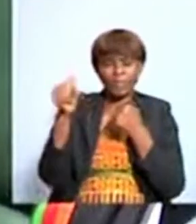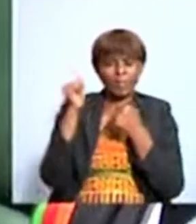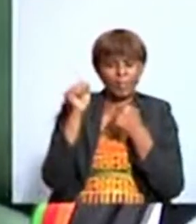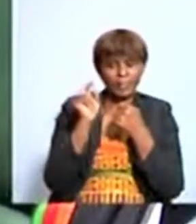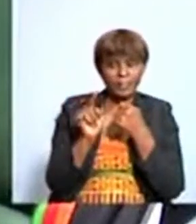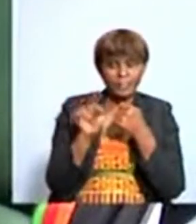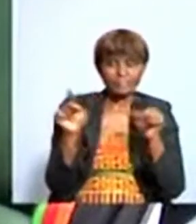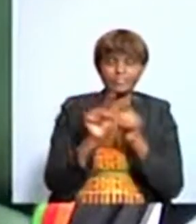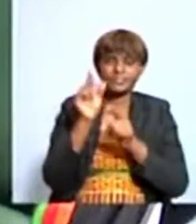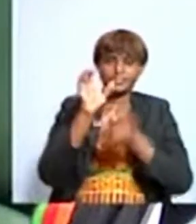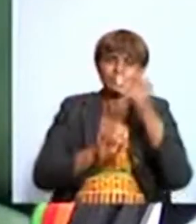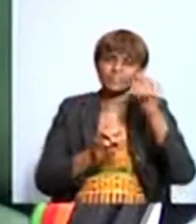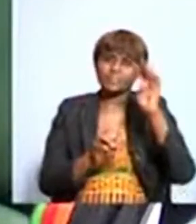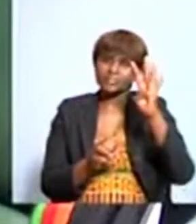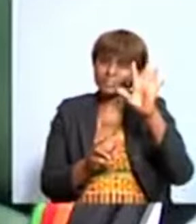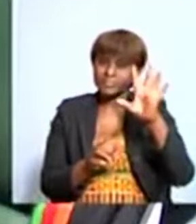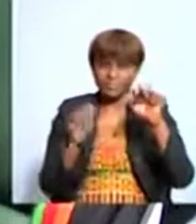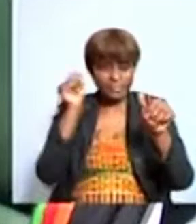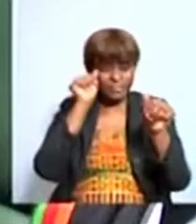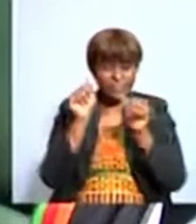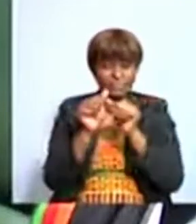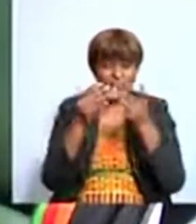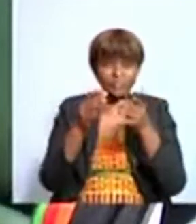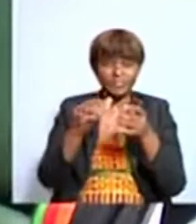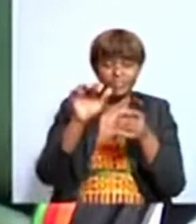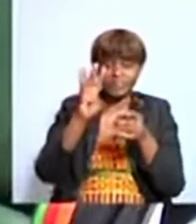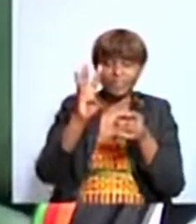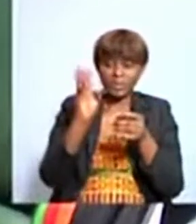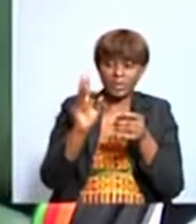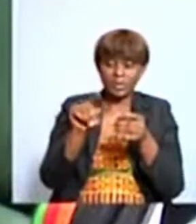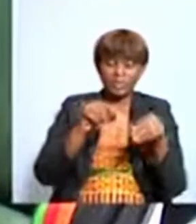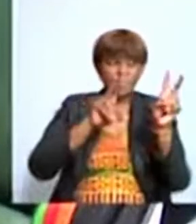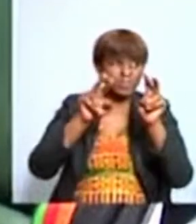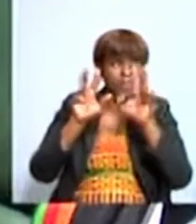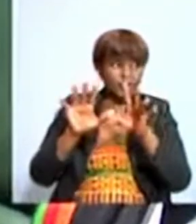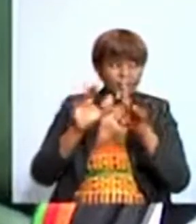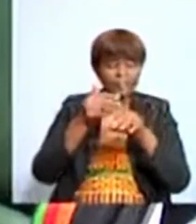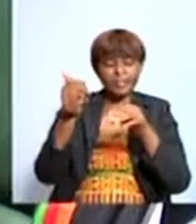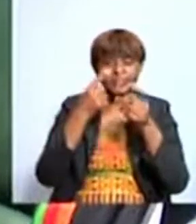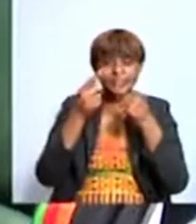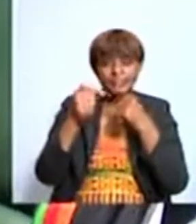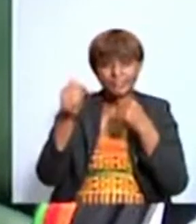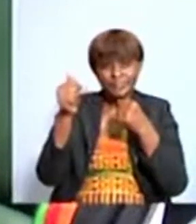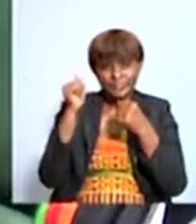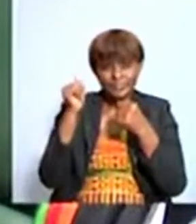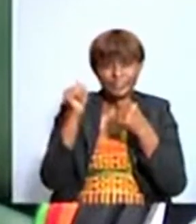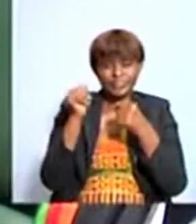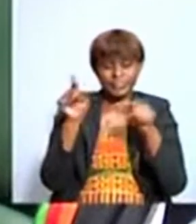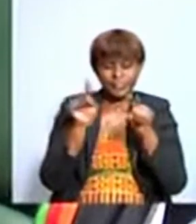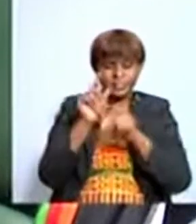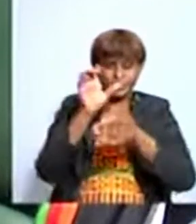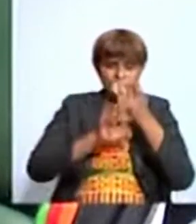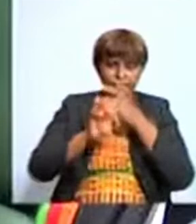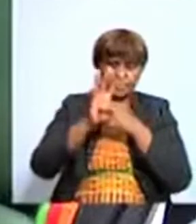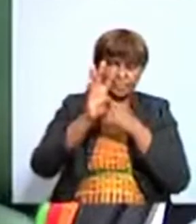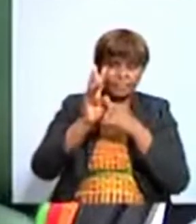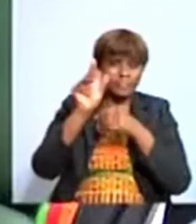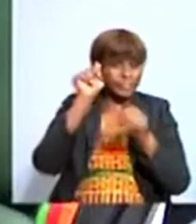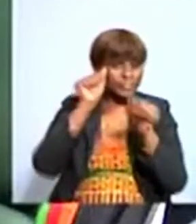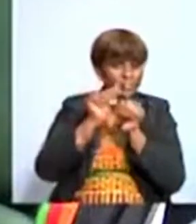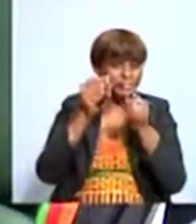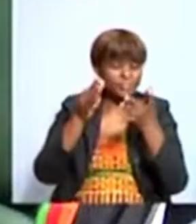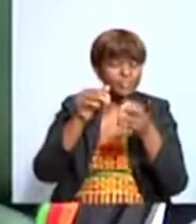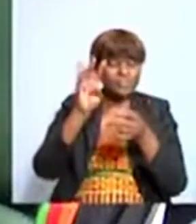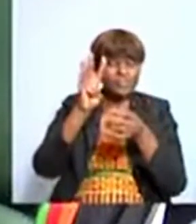objection, clause 45 is agreed to. Clause 46, inspectors. Any debate, any objection, clause 46 is agreed to.